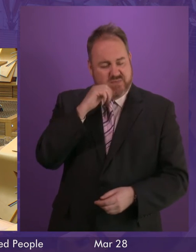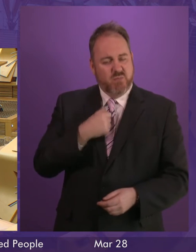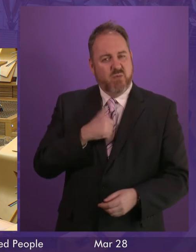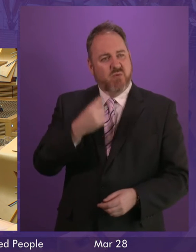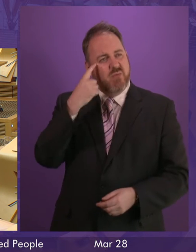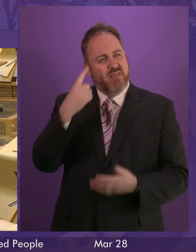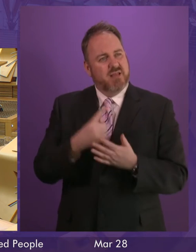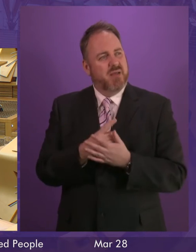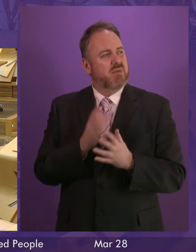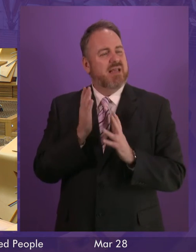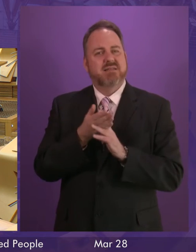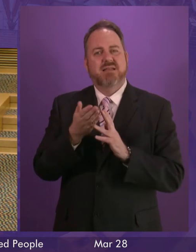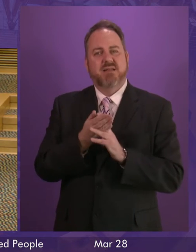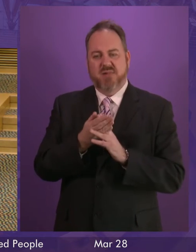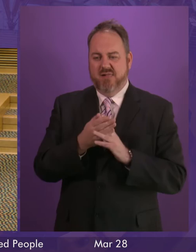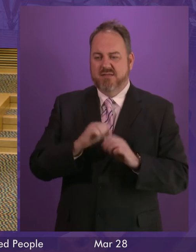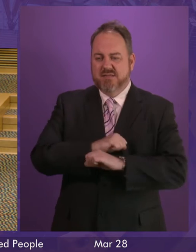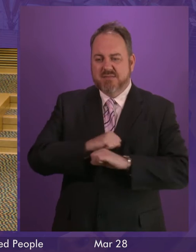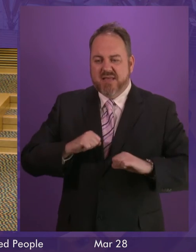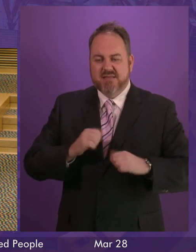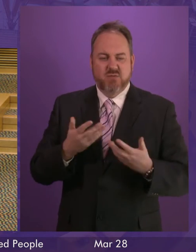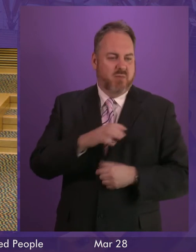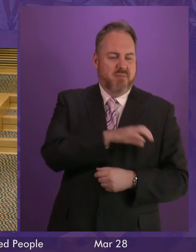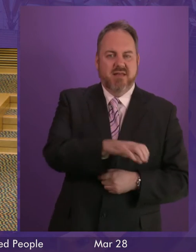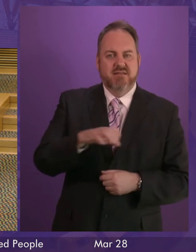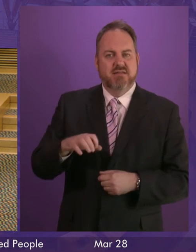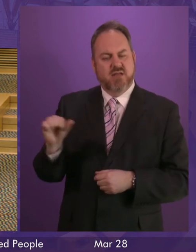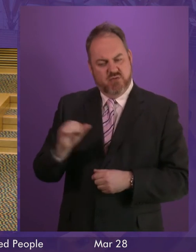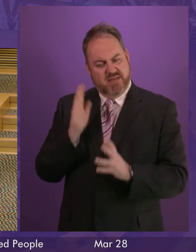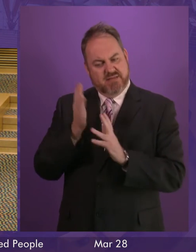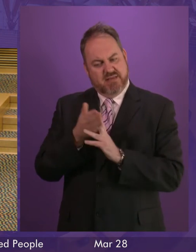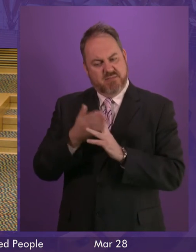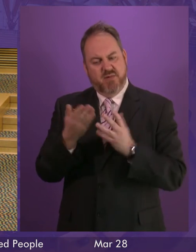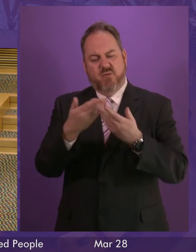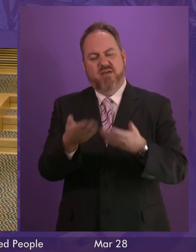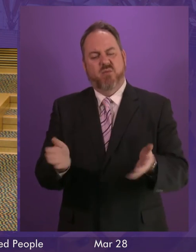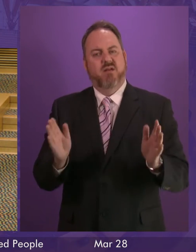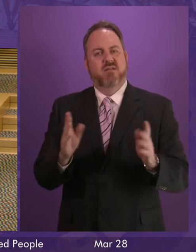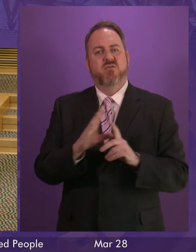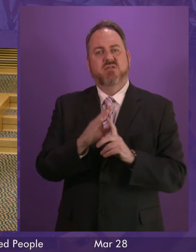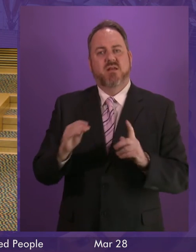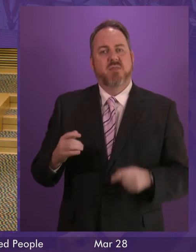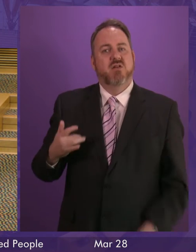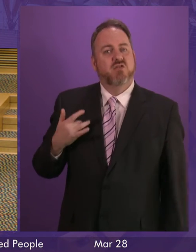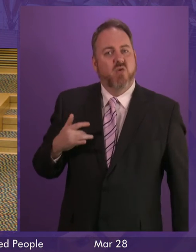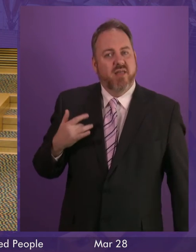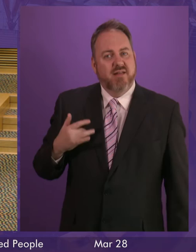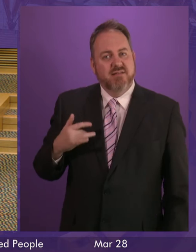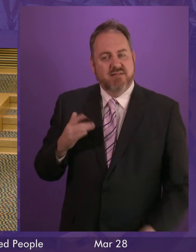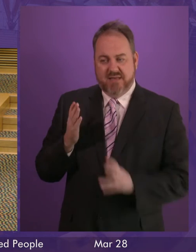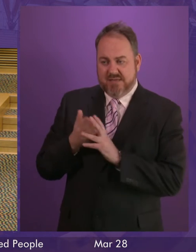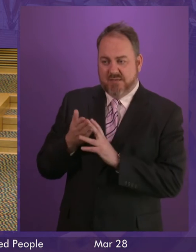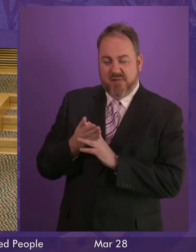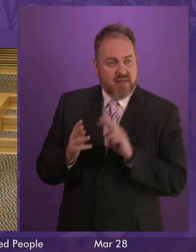that should be accessible for everyone. The Scottish Government is committed to continuing the provision of Change in Places toilets and I see my friend and colleague Mary Fee